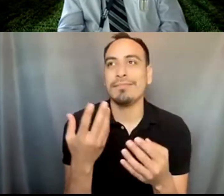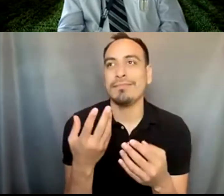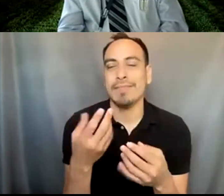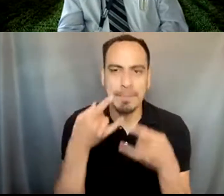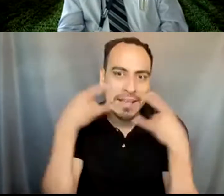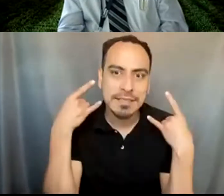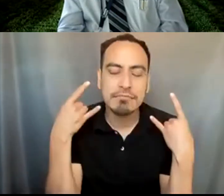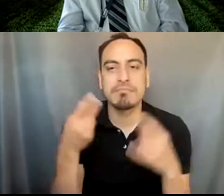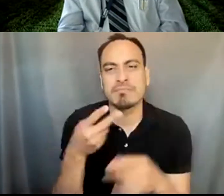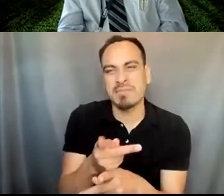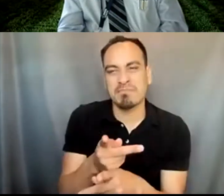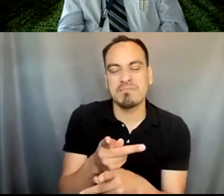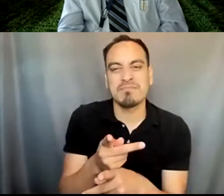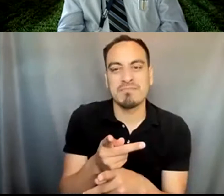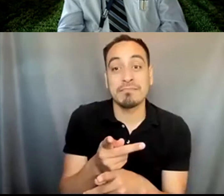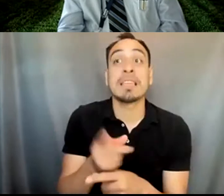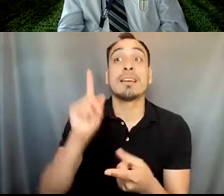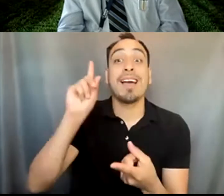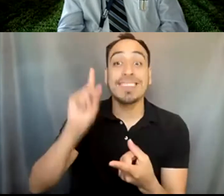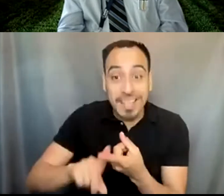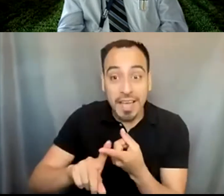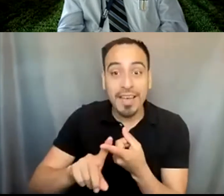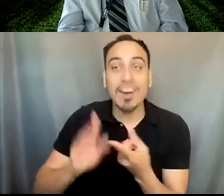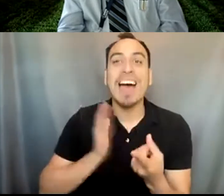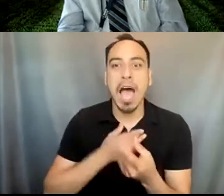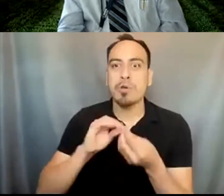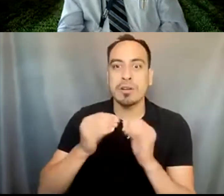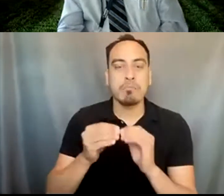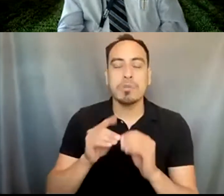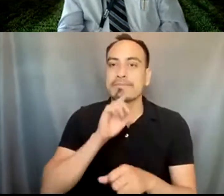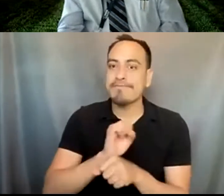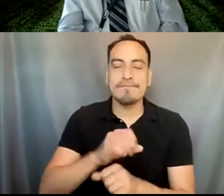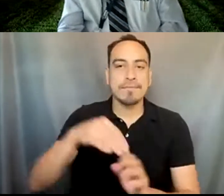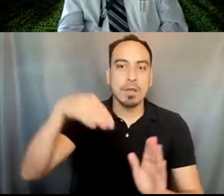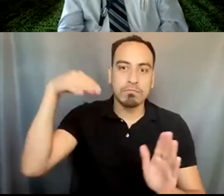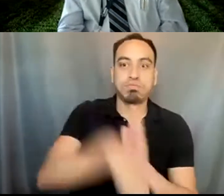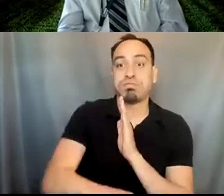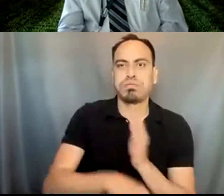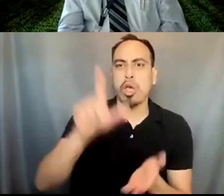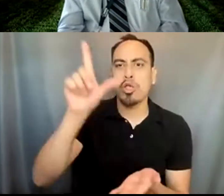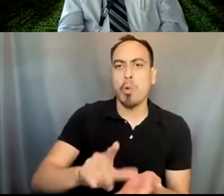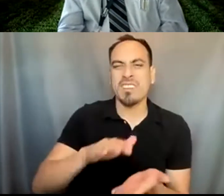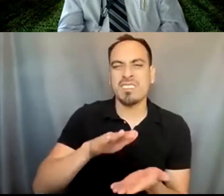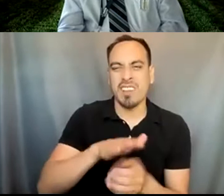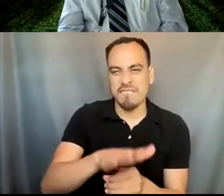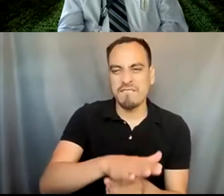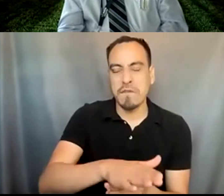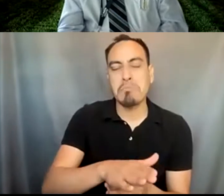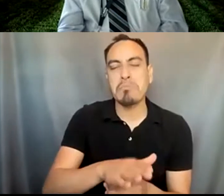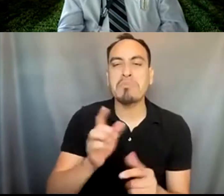mask until we get to the point where our numbers are low enough that we can remove that masking mandate.